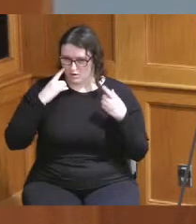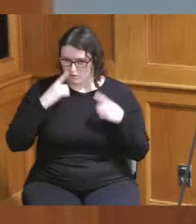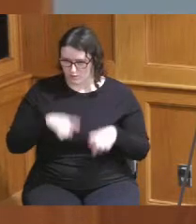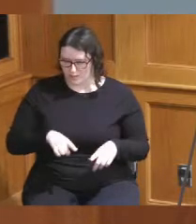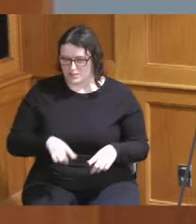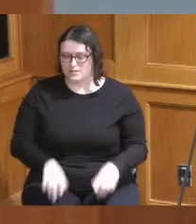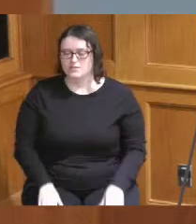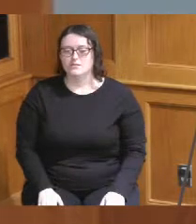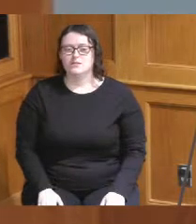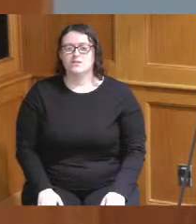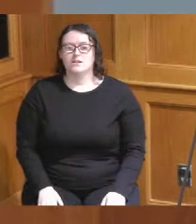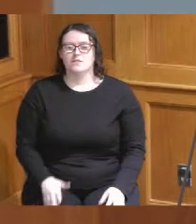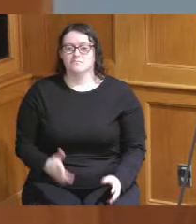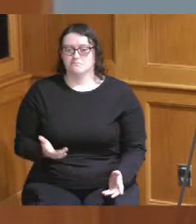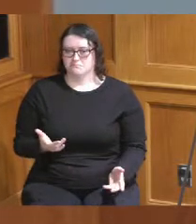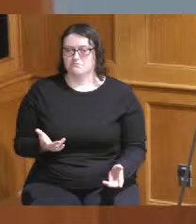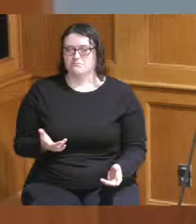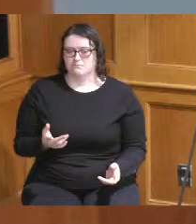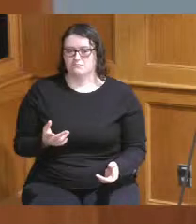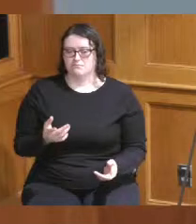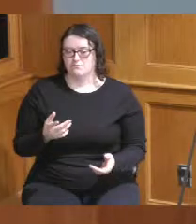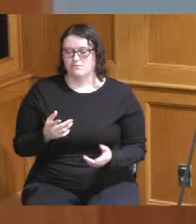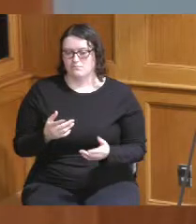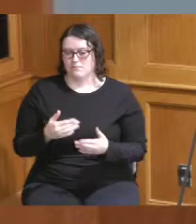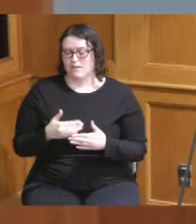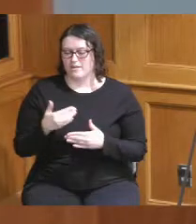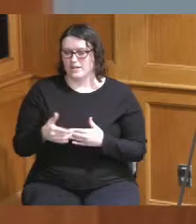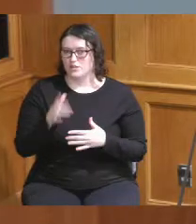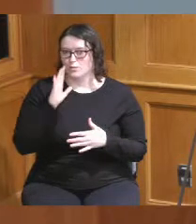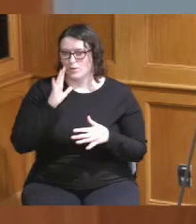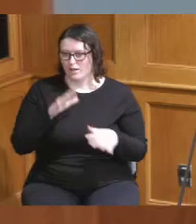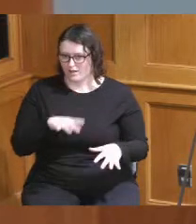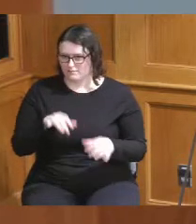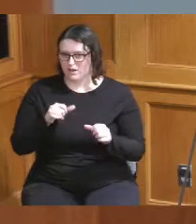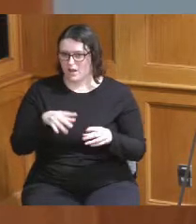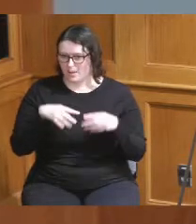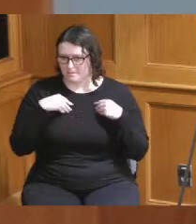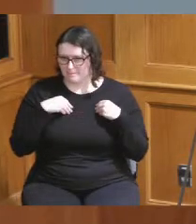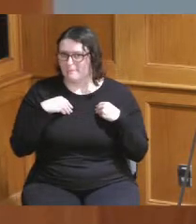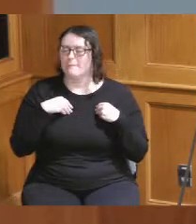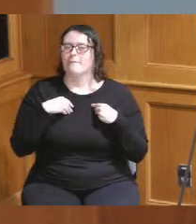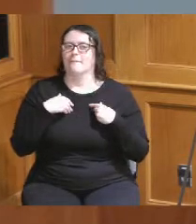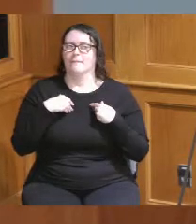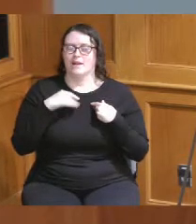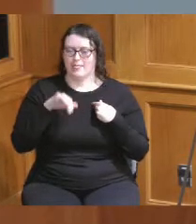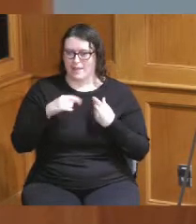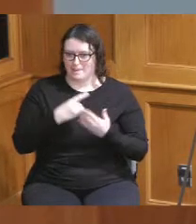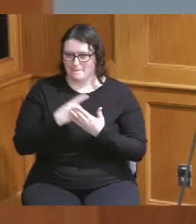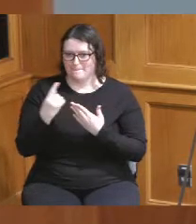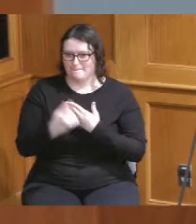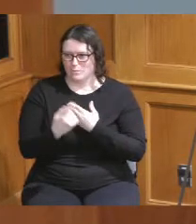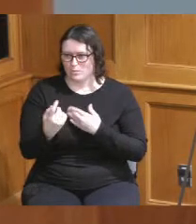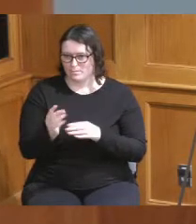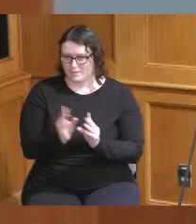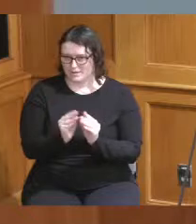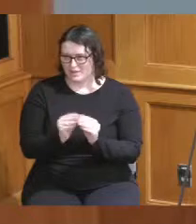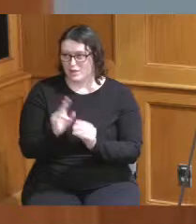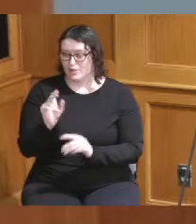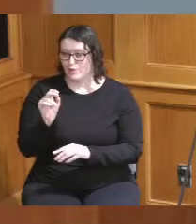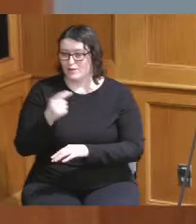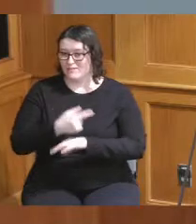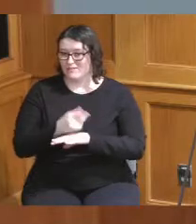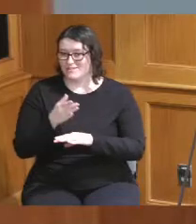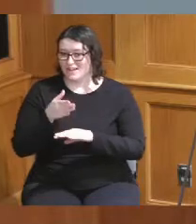that, then they would then adopt that at that meeting. 30 days afterwards,